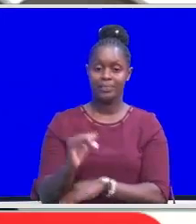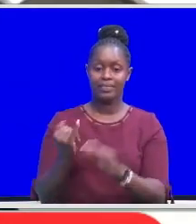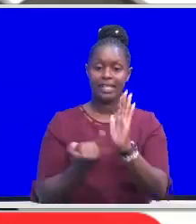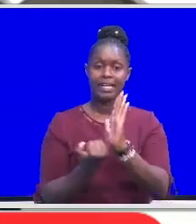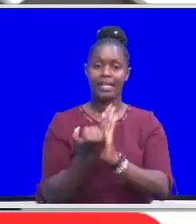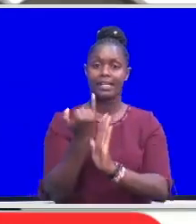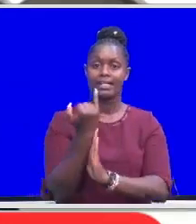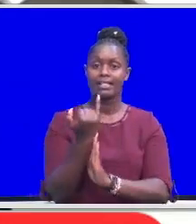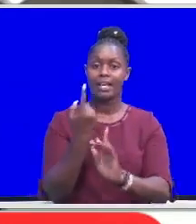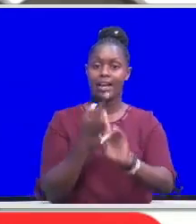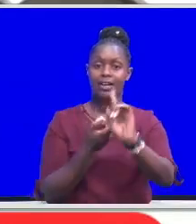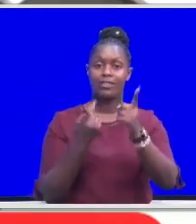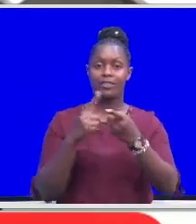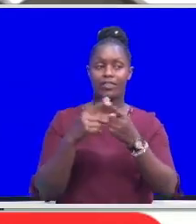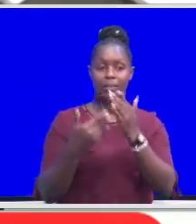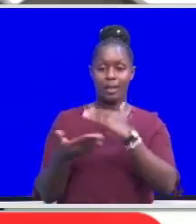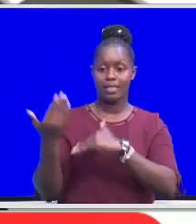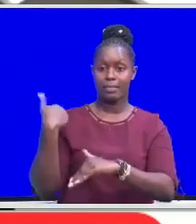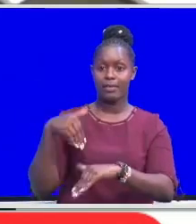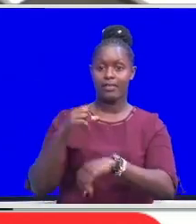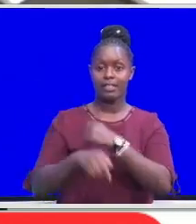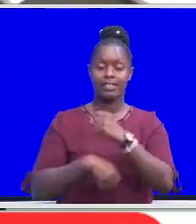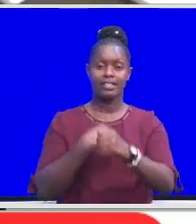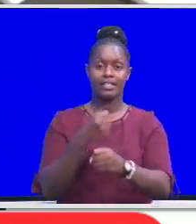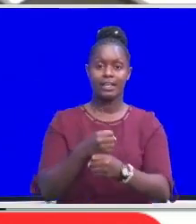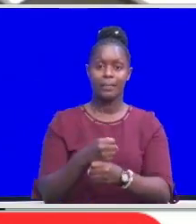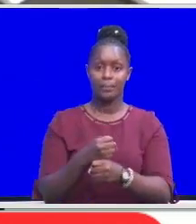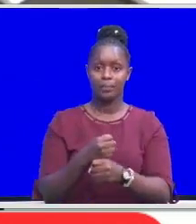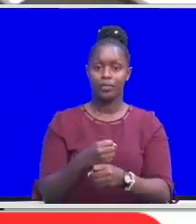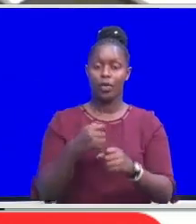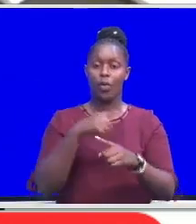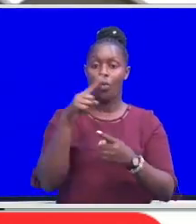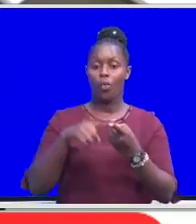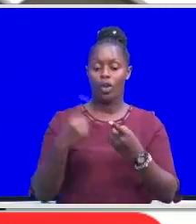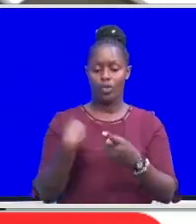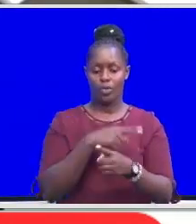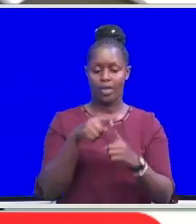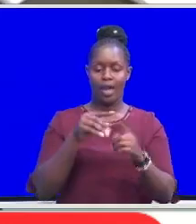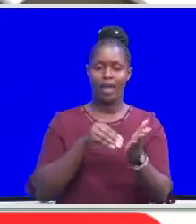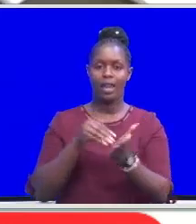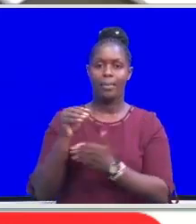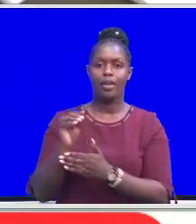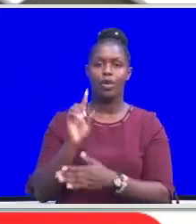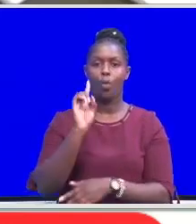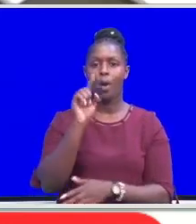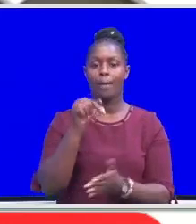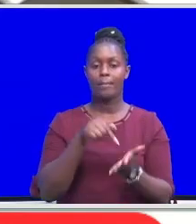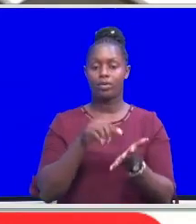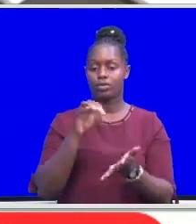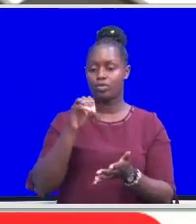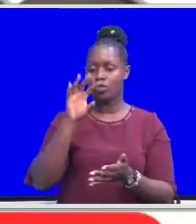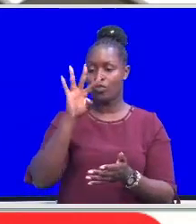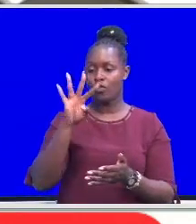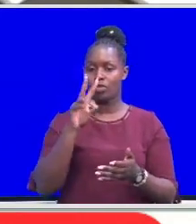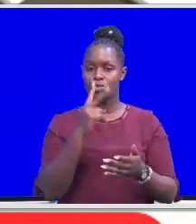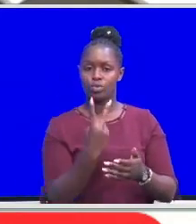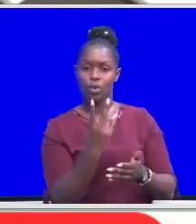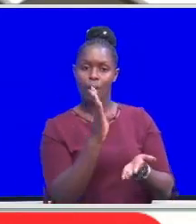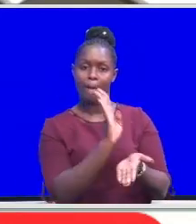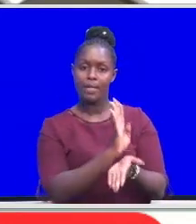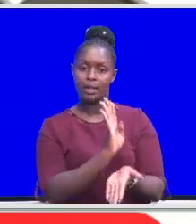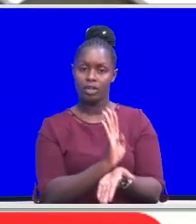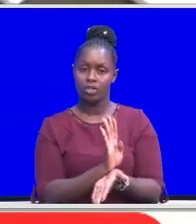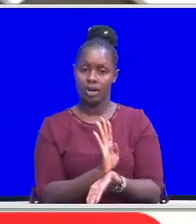increase from the previous year when we had paid 1.042 billion.